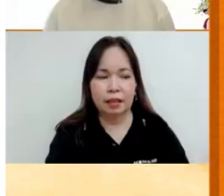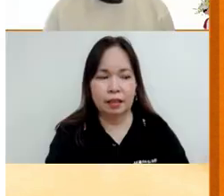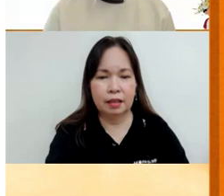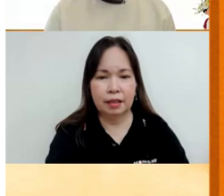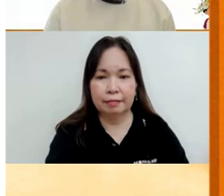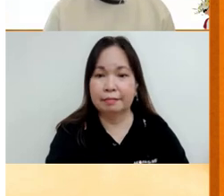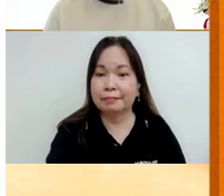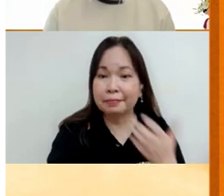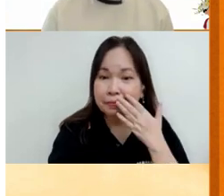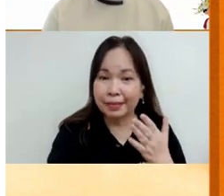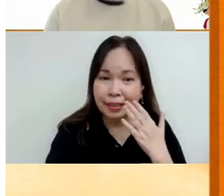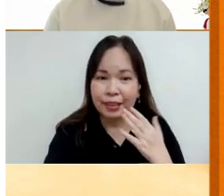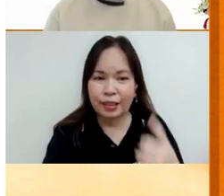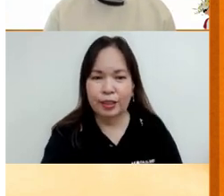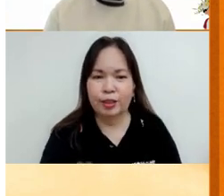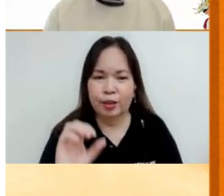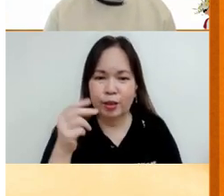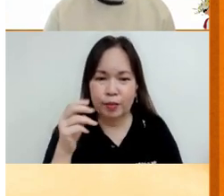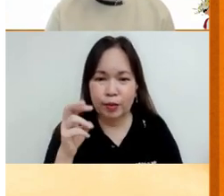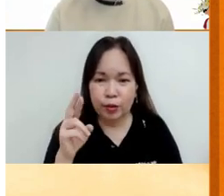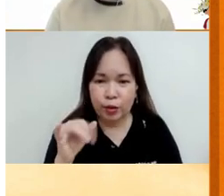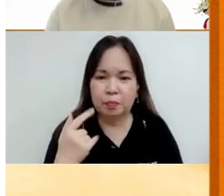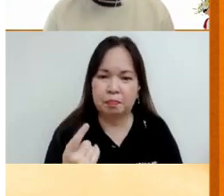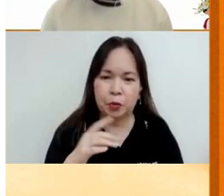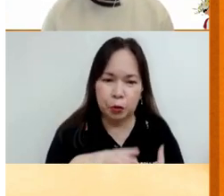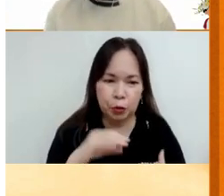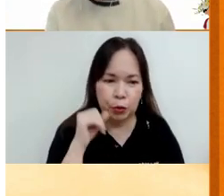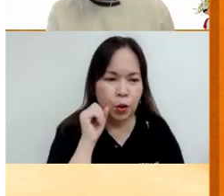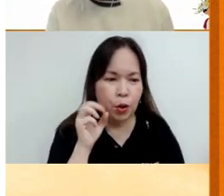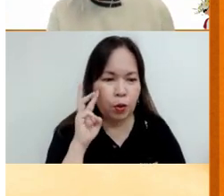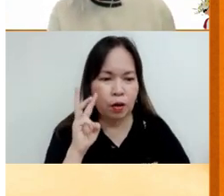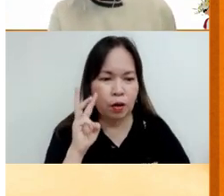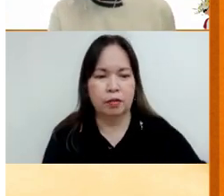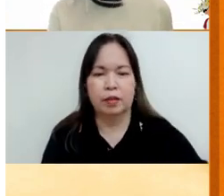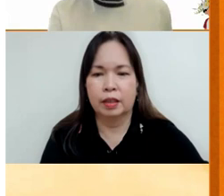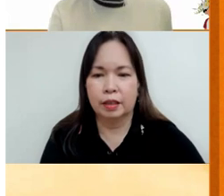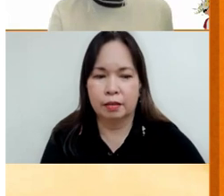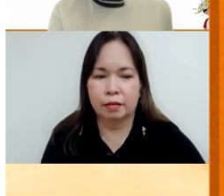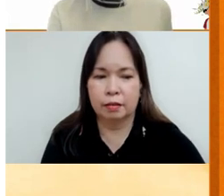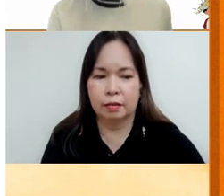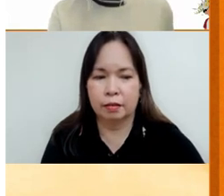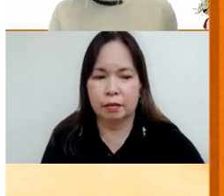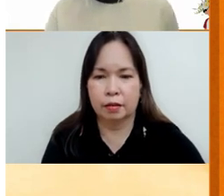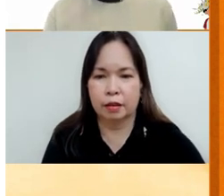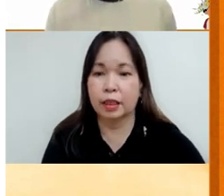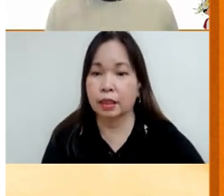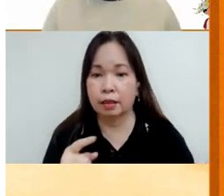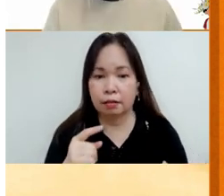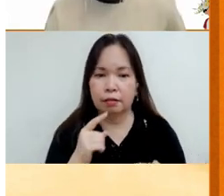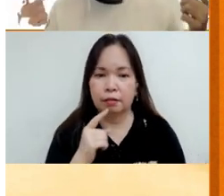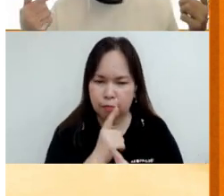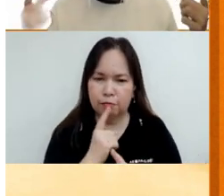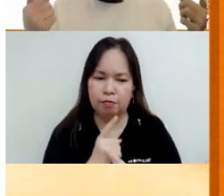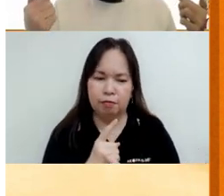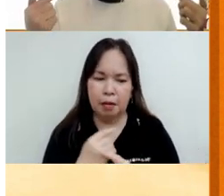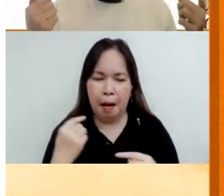Thank you very much, Sherry, for that very informative presentation. Anxiety is a mind-body experience. It's